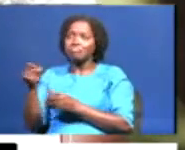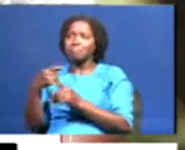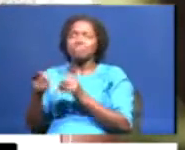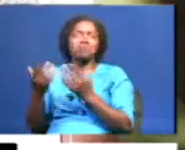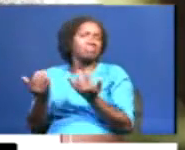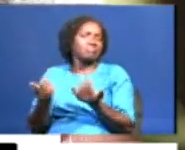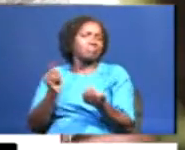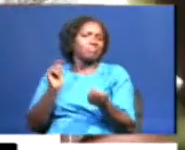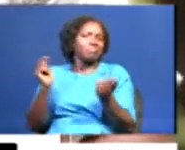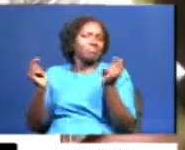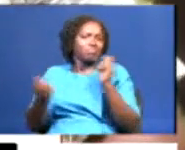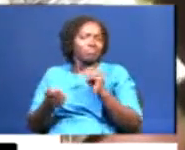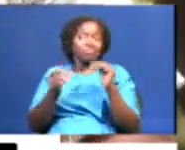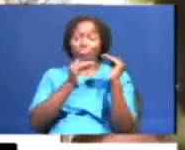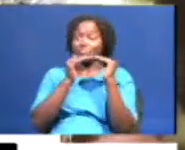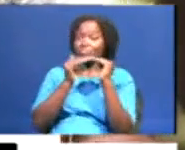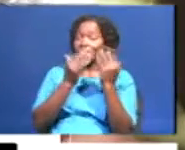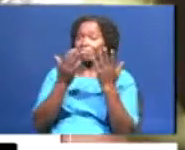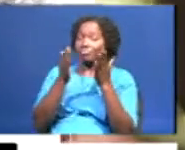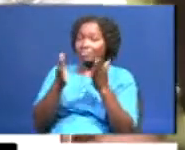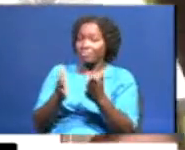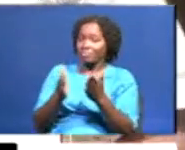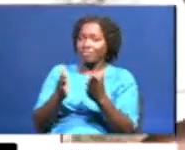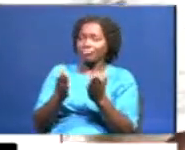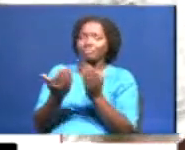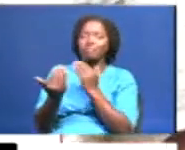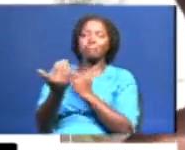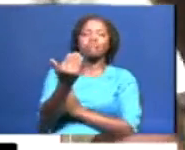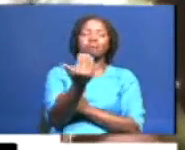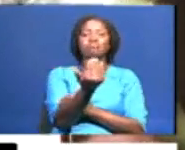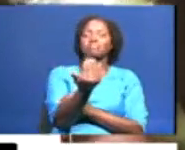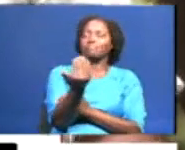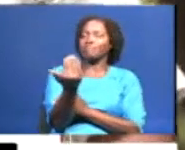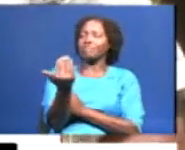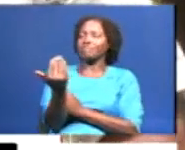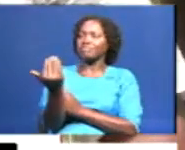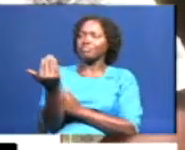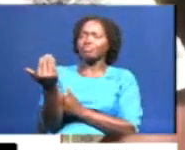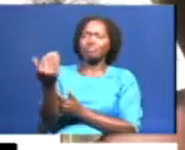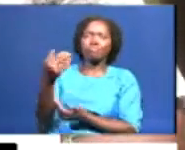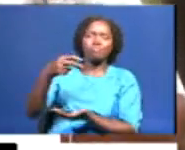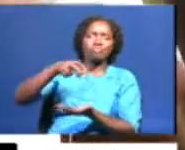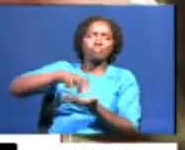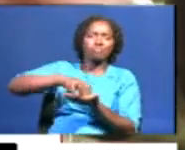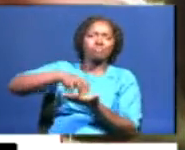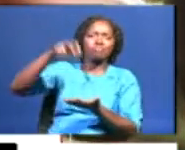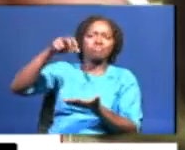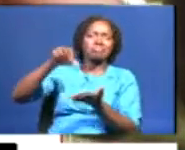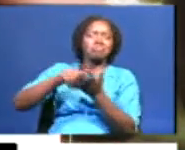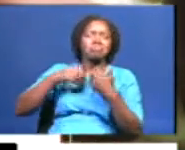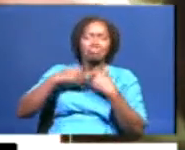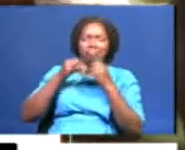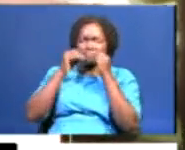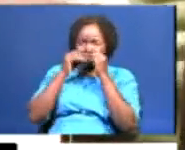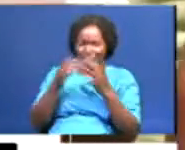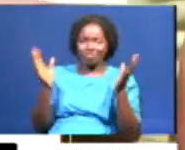na imefika kiwango ya mtu kuweka mpaka counter na stuire mulevi ya sina tabu, na